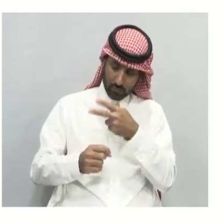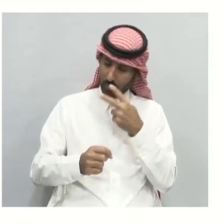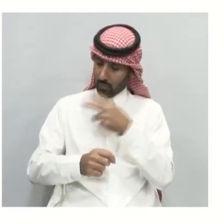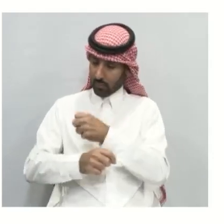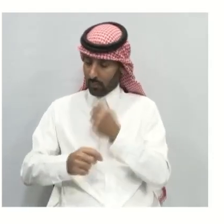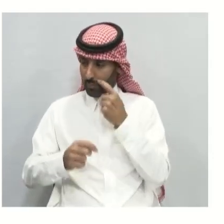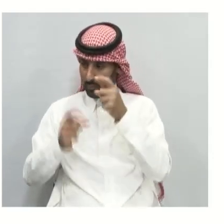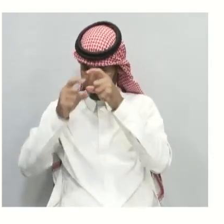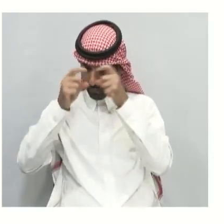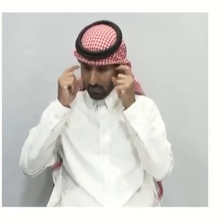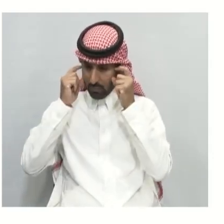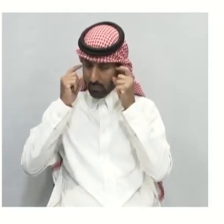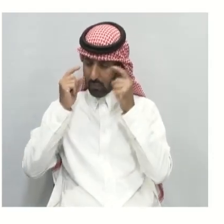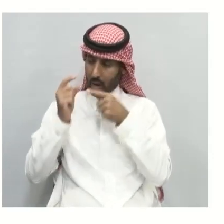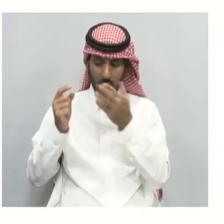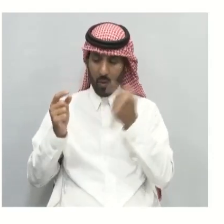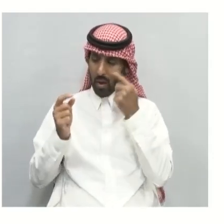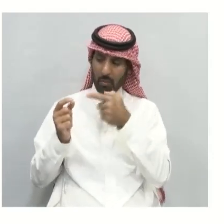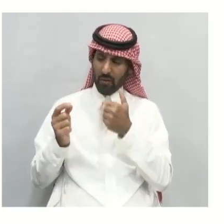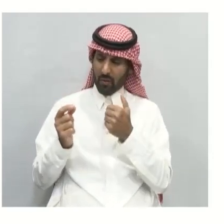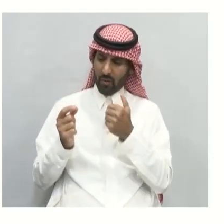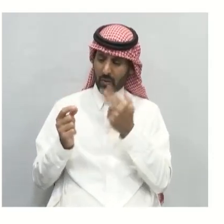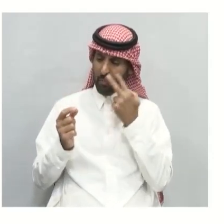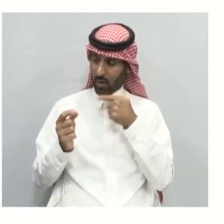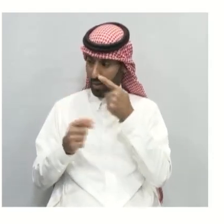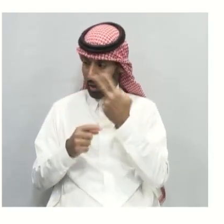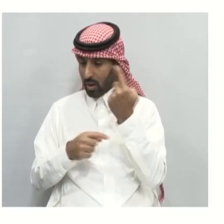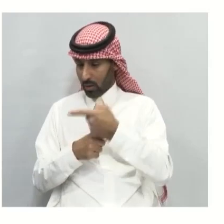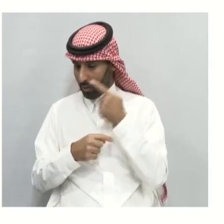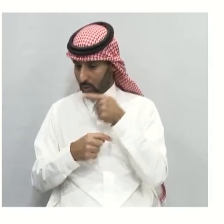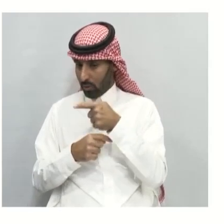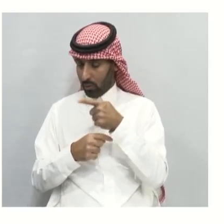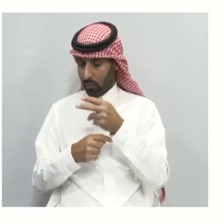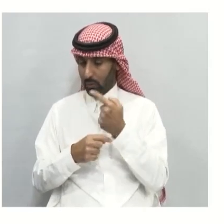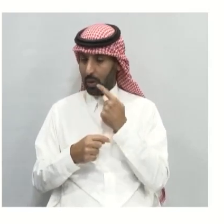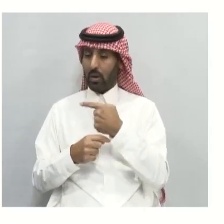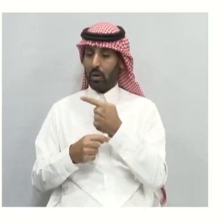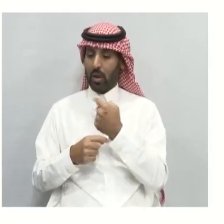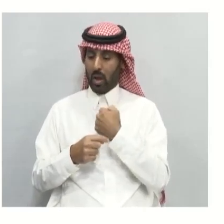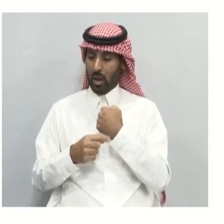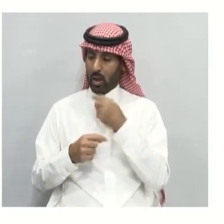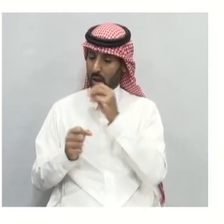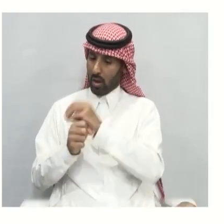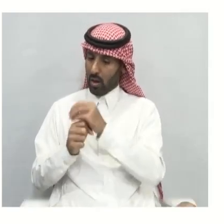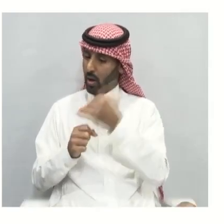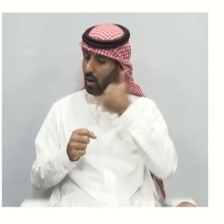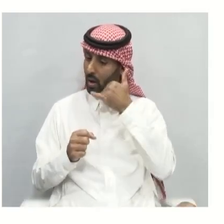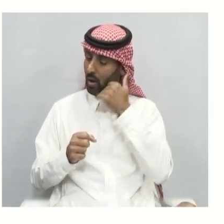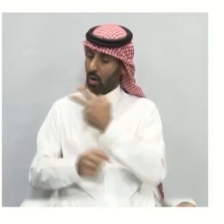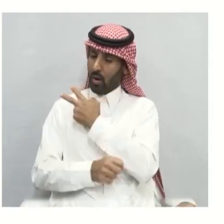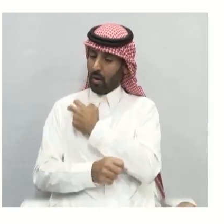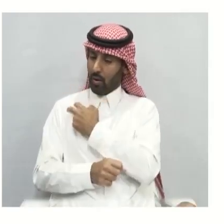seen the thief? I hadn't seen him, but what would you have done? I will say I would have called the